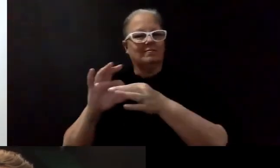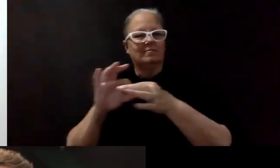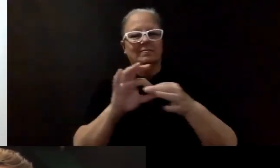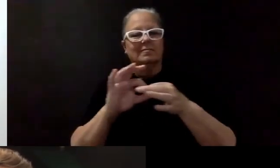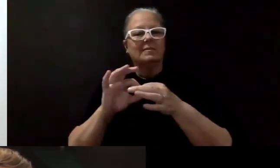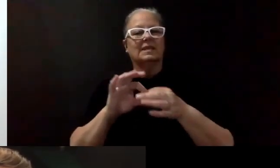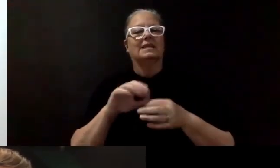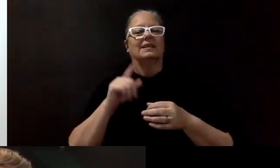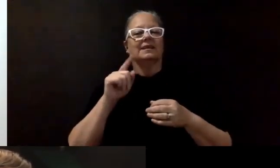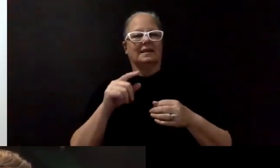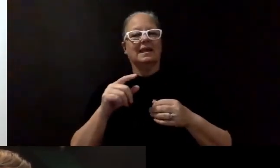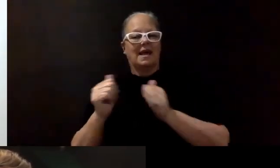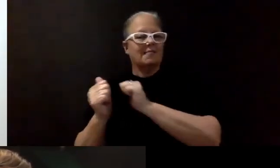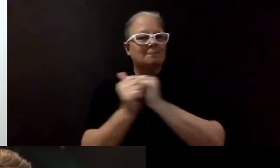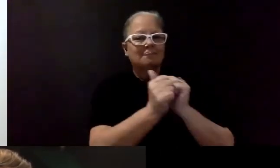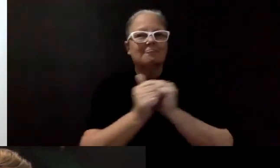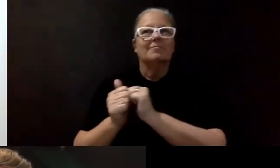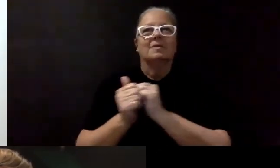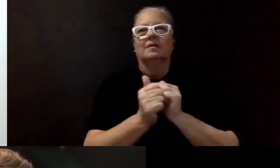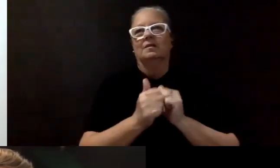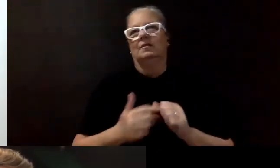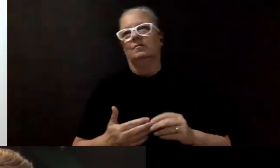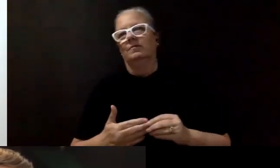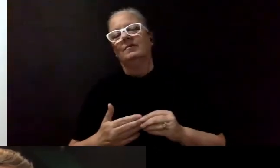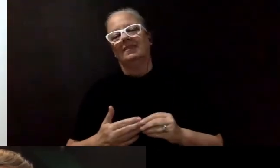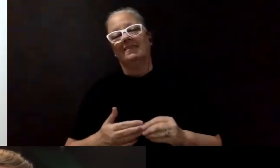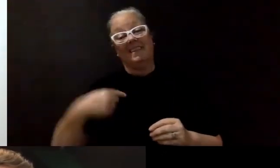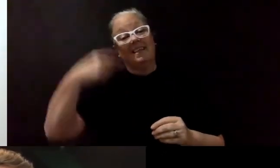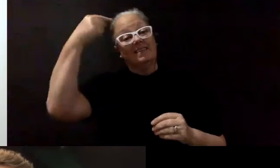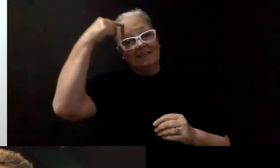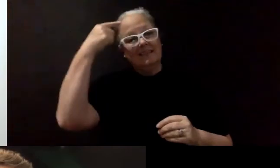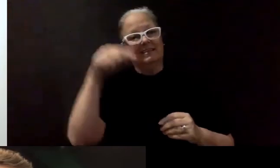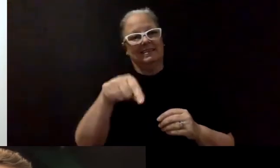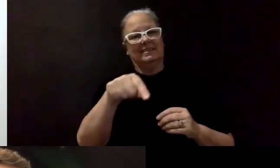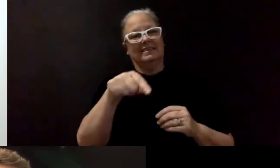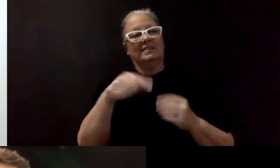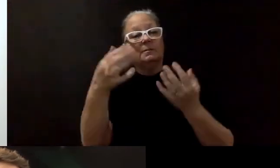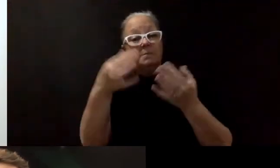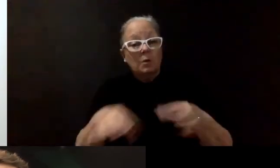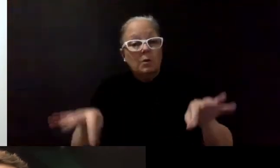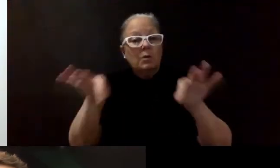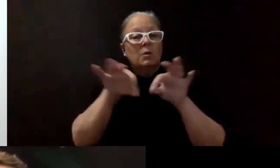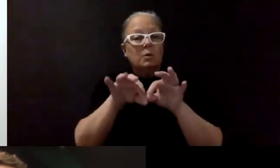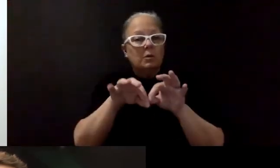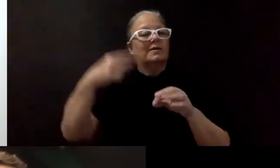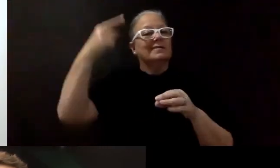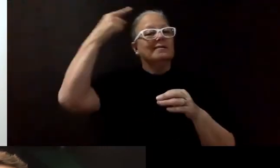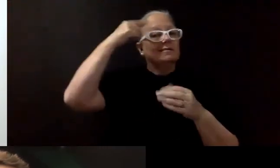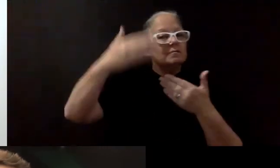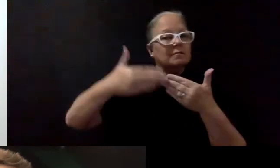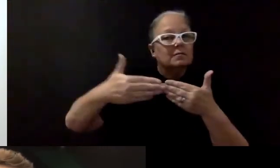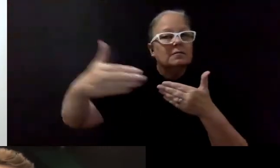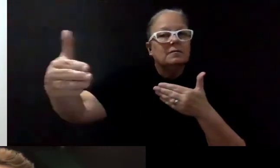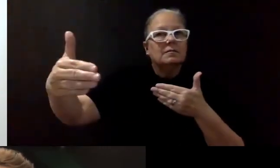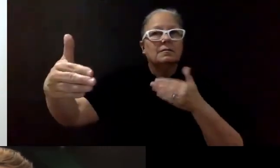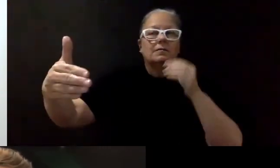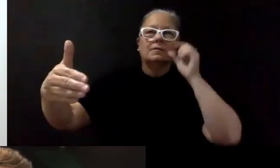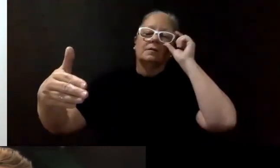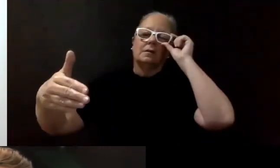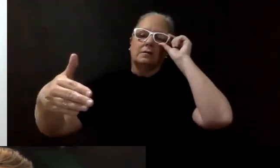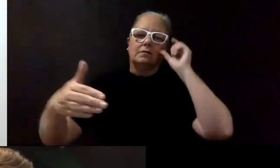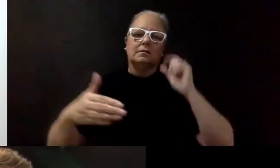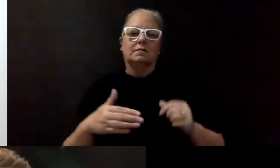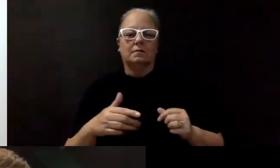and collaboration. So I think that's one of the things that moving forward we're really keen to